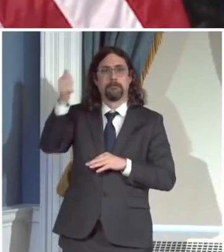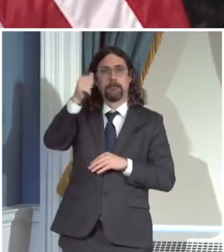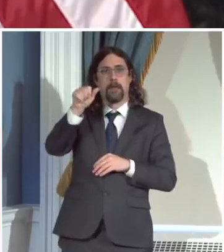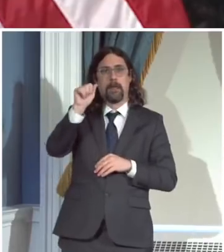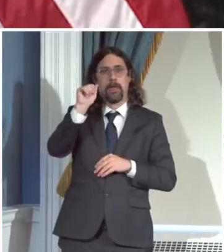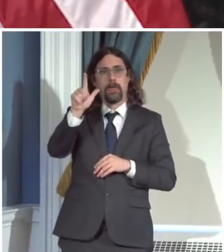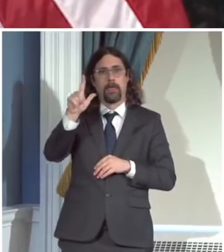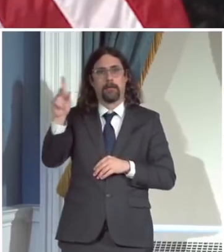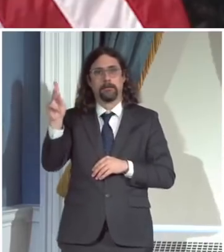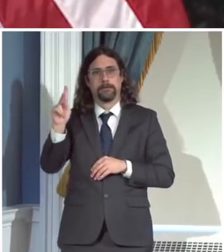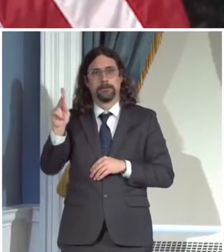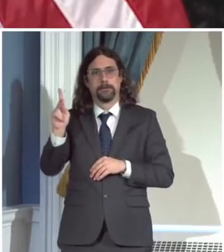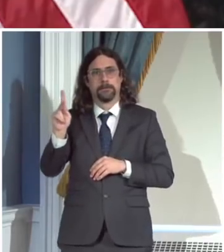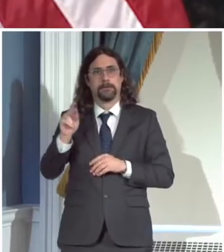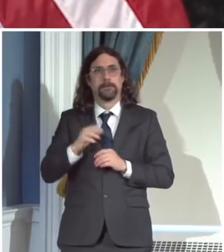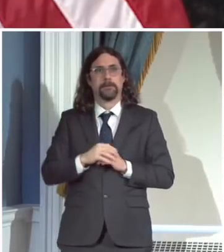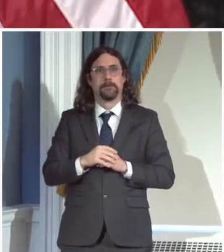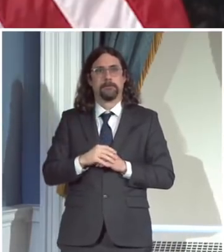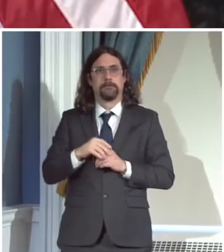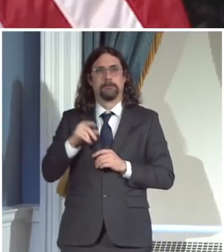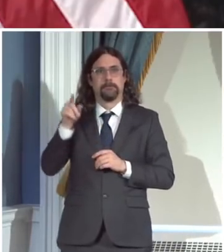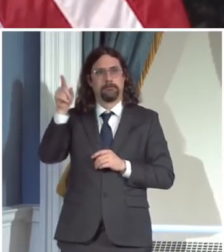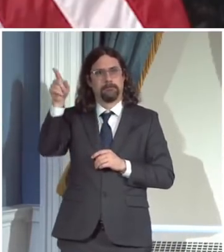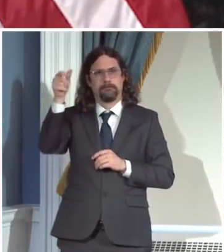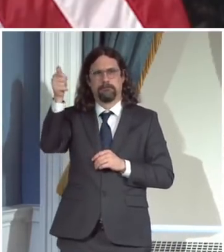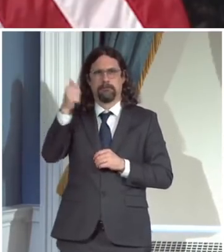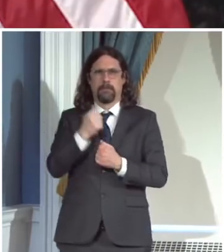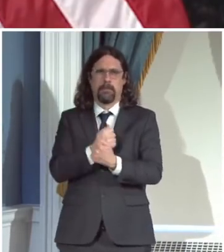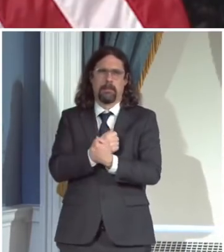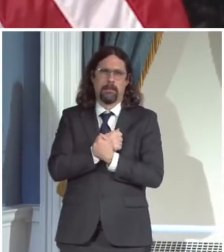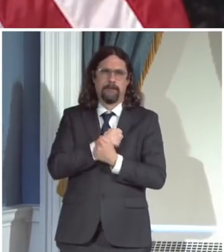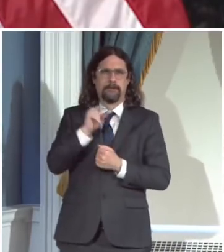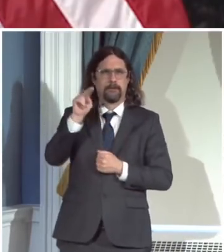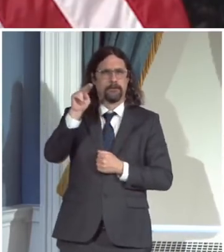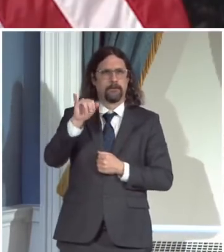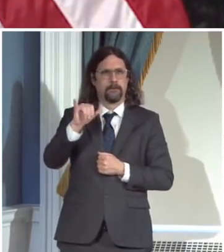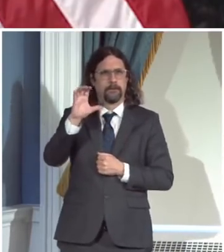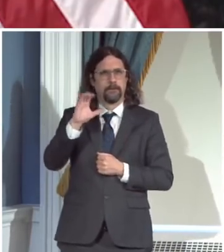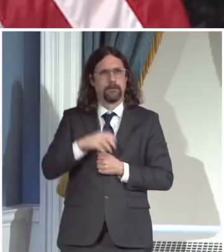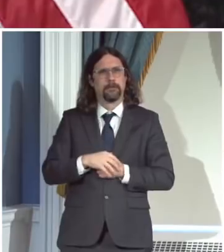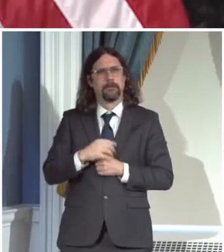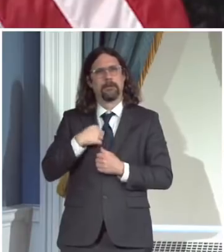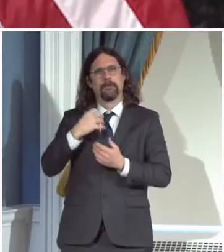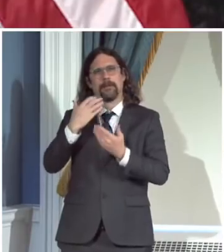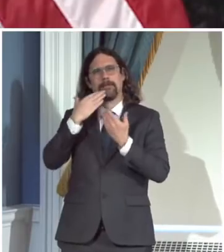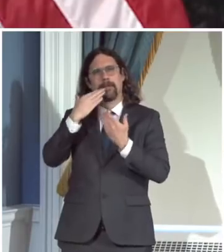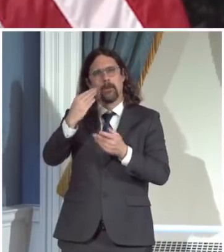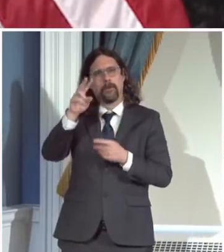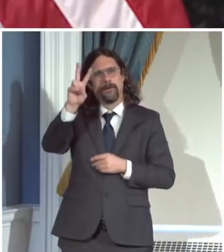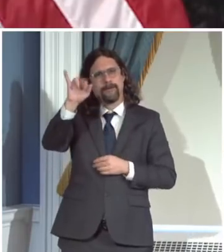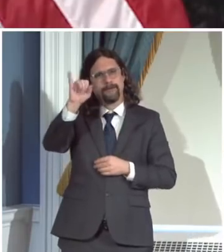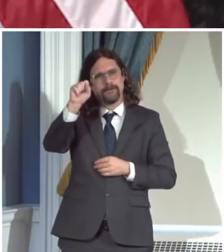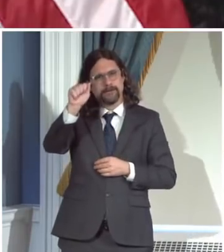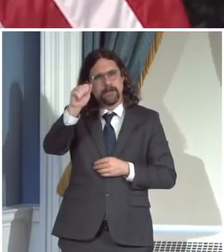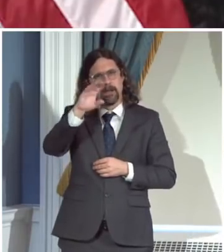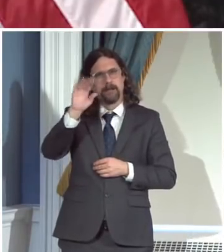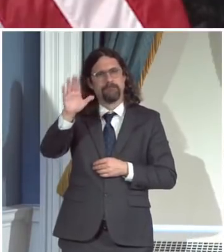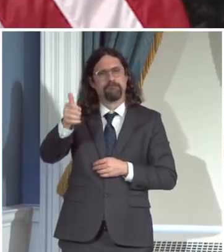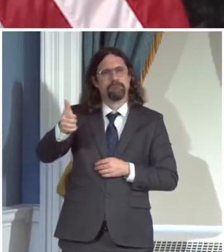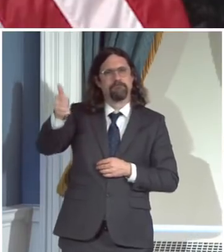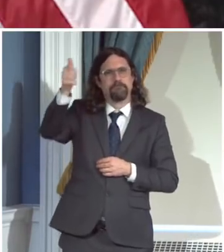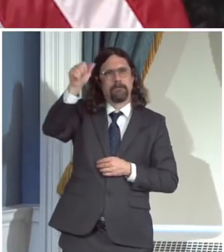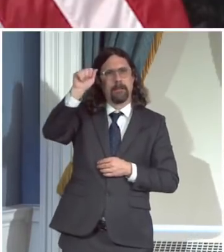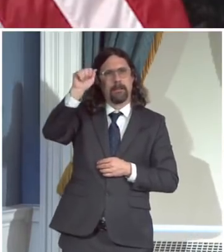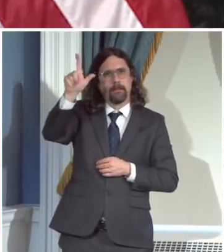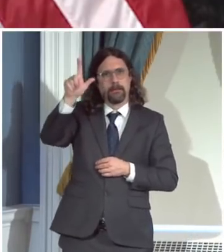place. I want to thank Al. I want to thank Visa for freeing up so much of Jimmy's time so he can do this crucial work. It's going to